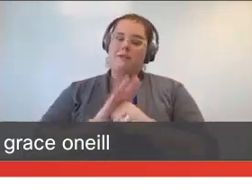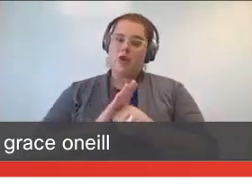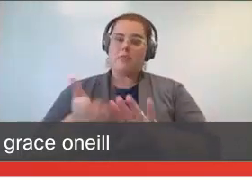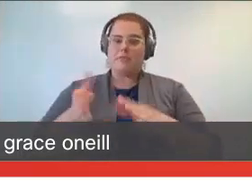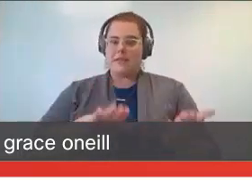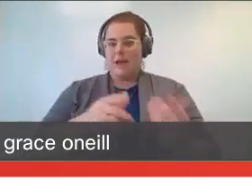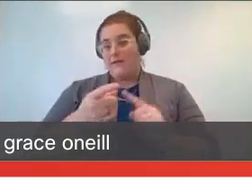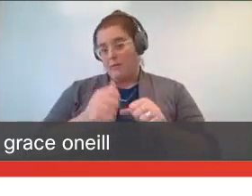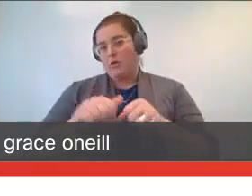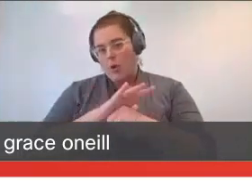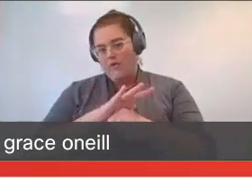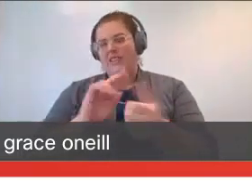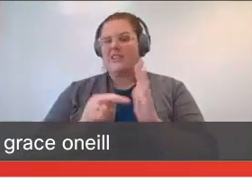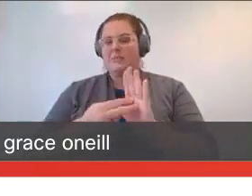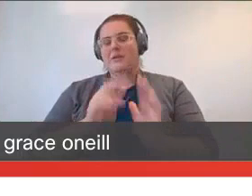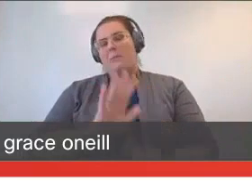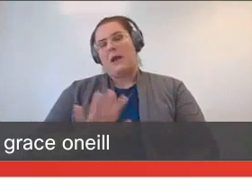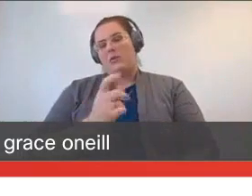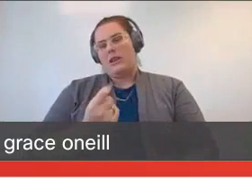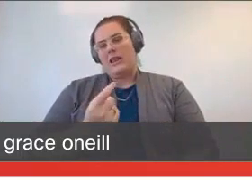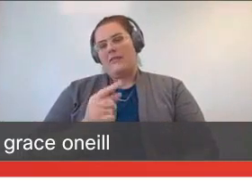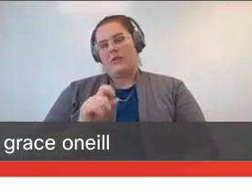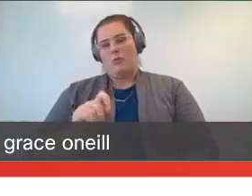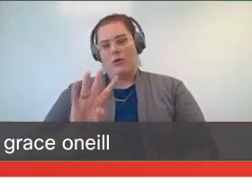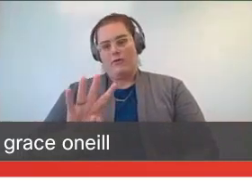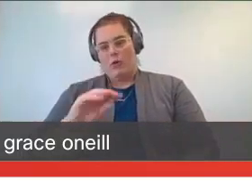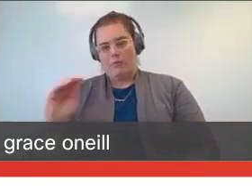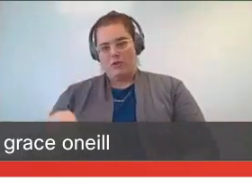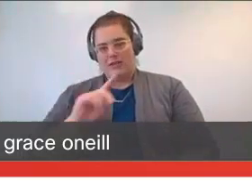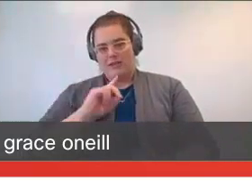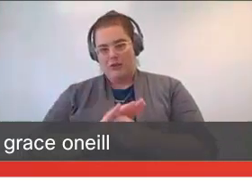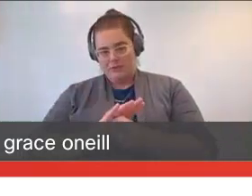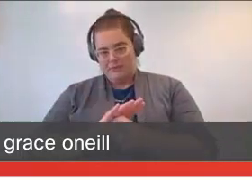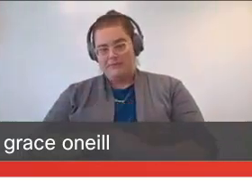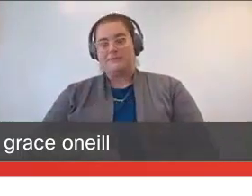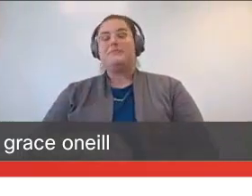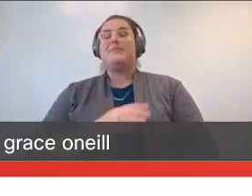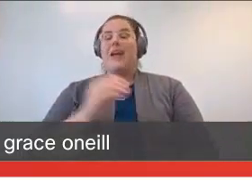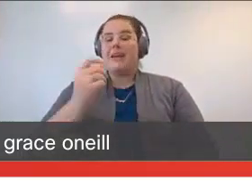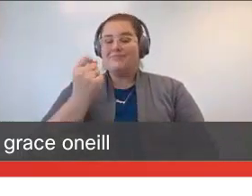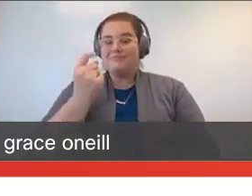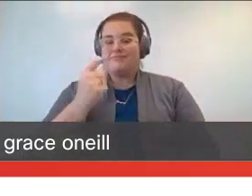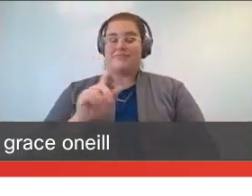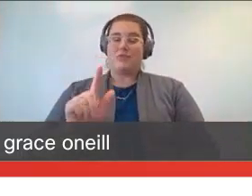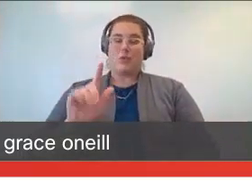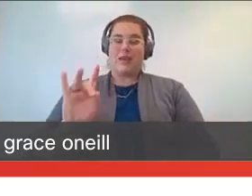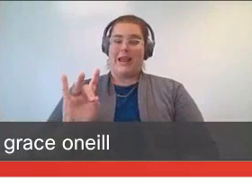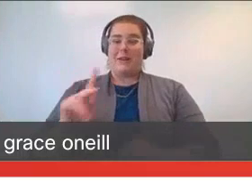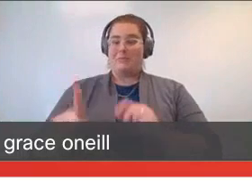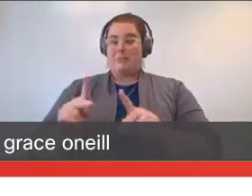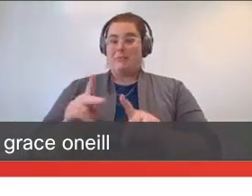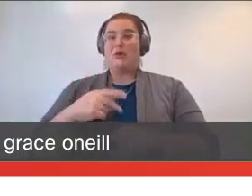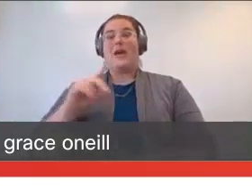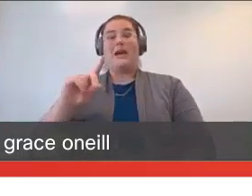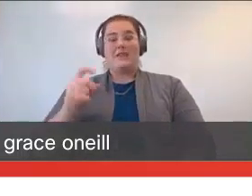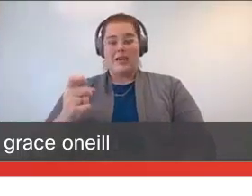is about 11.4%. And there have been 28 people who have been diagnosed with COVID and have gone